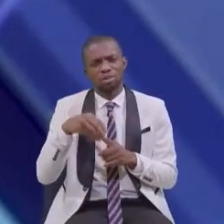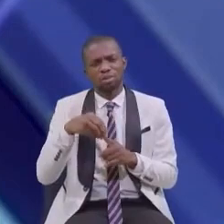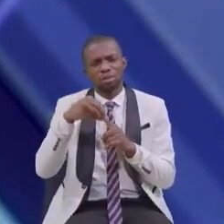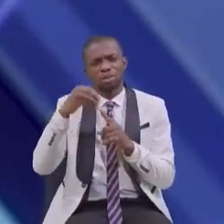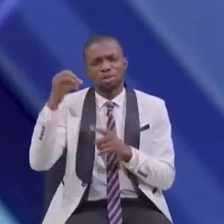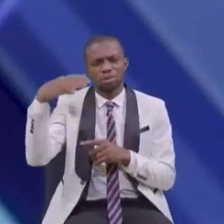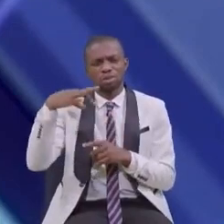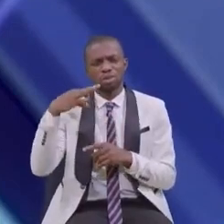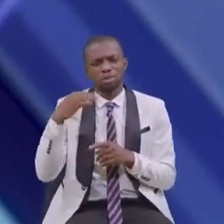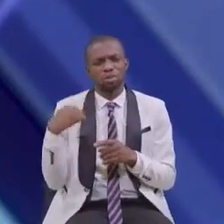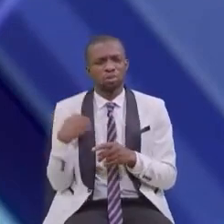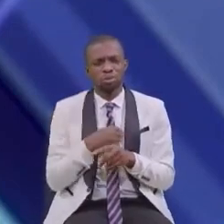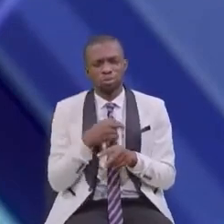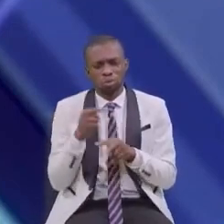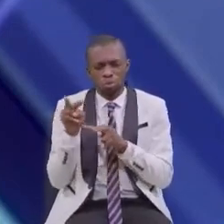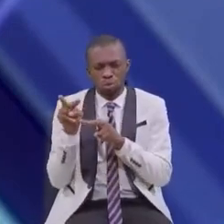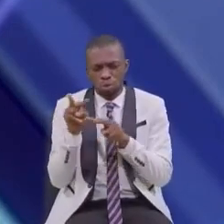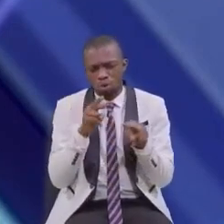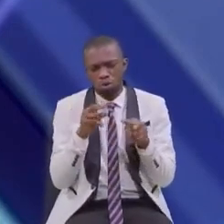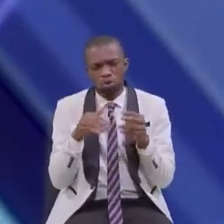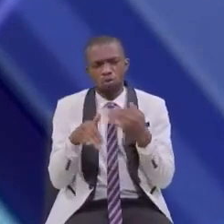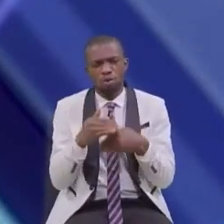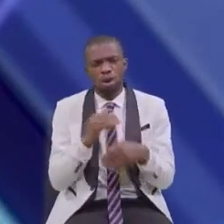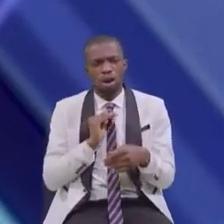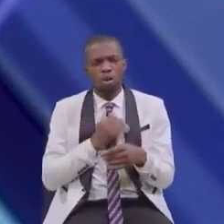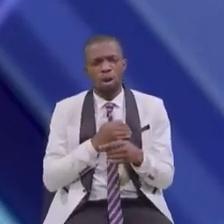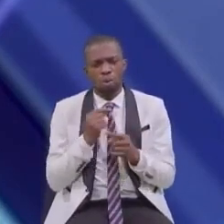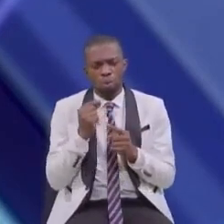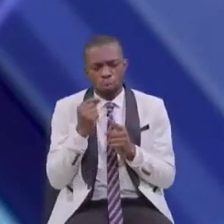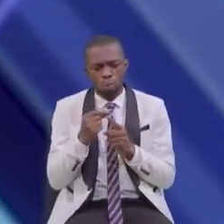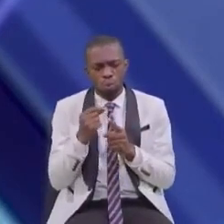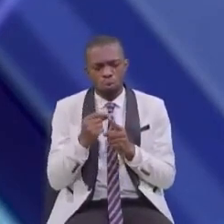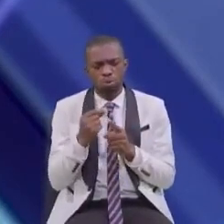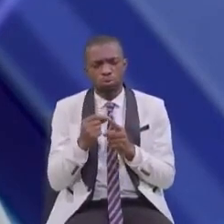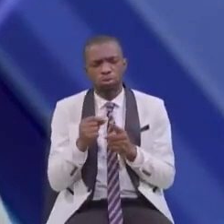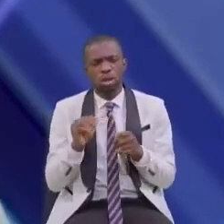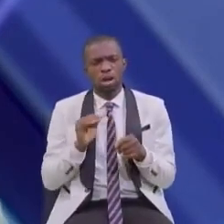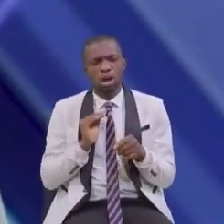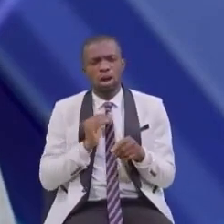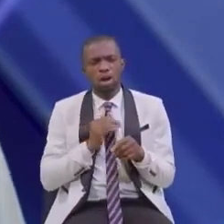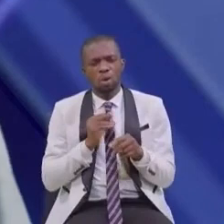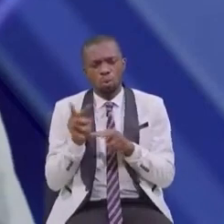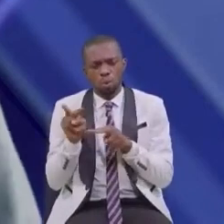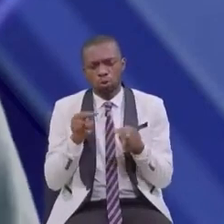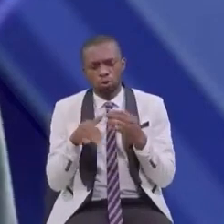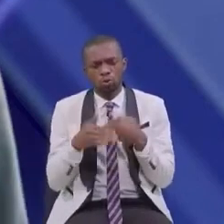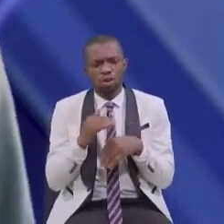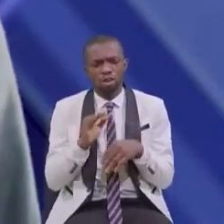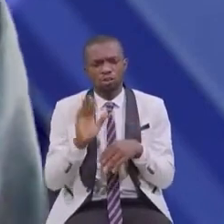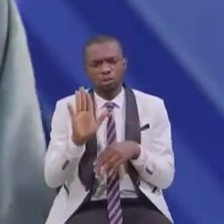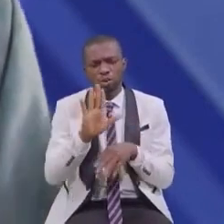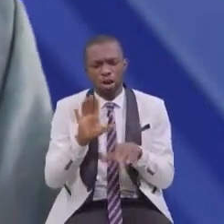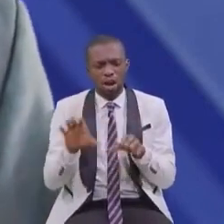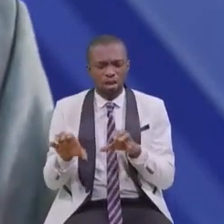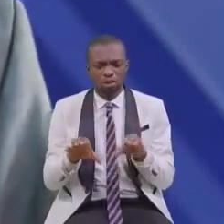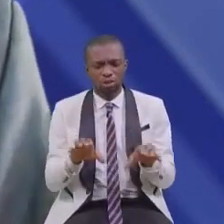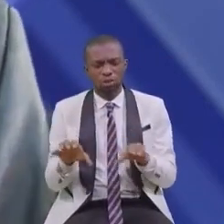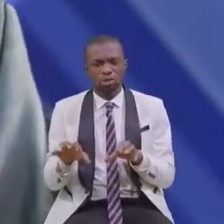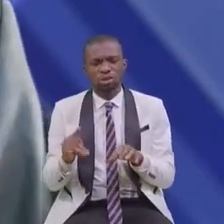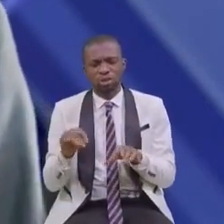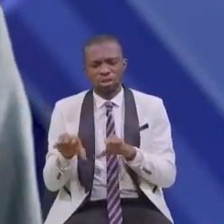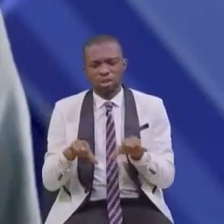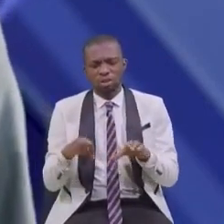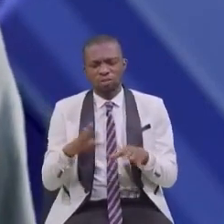watch over our words. We watch over our actions, the actions of our lives, so that we'll not